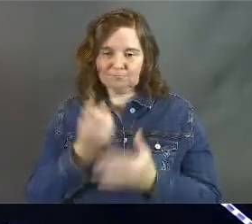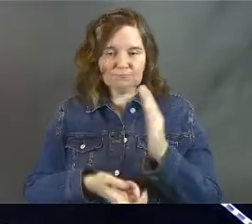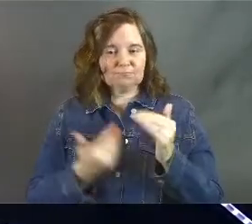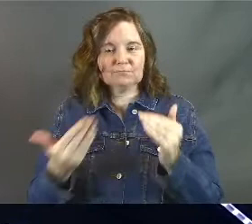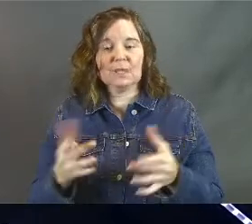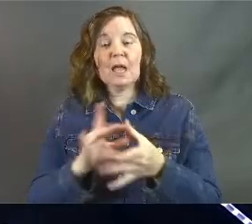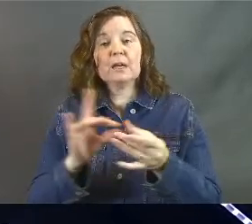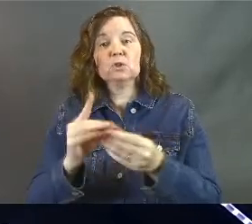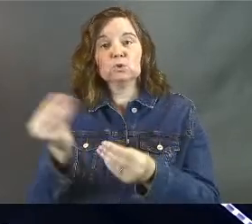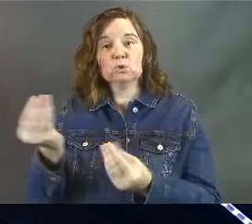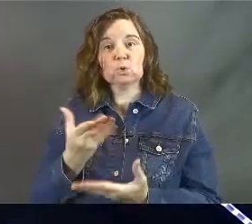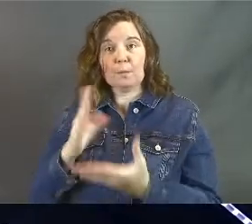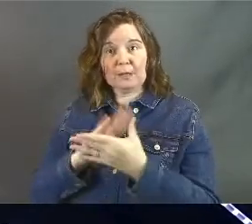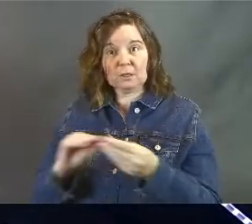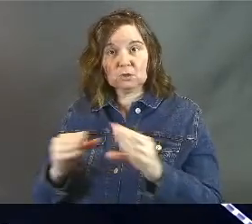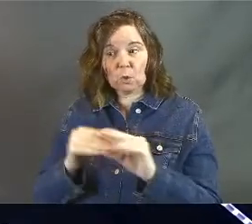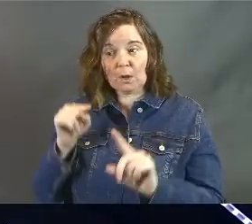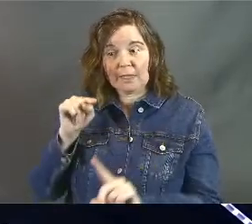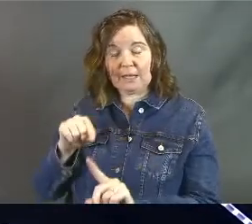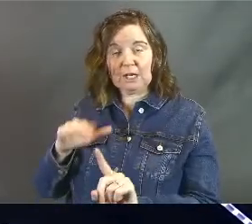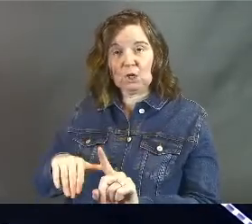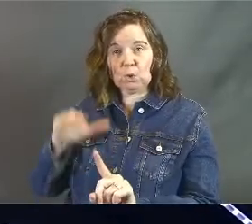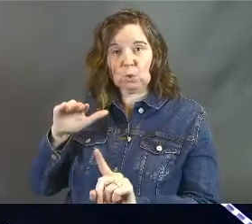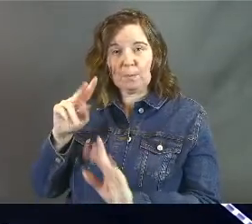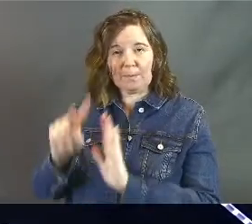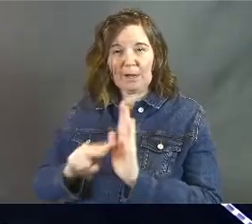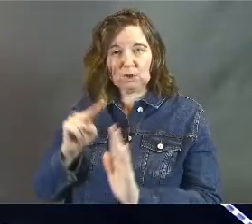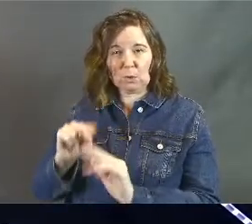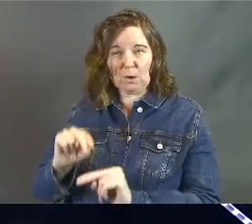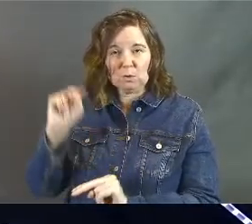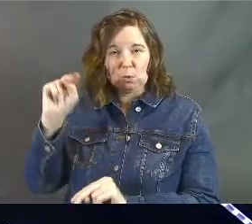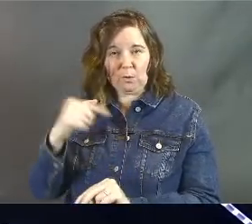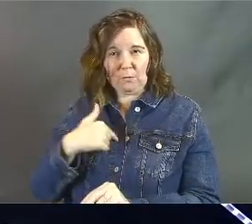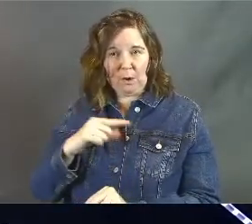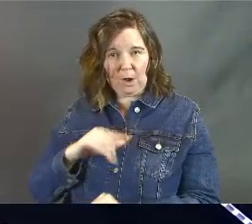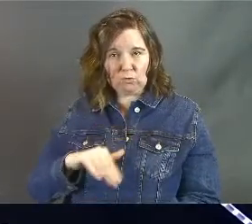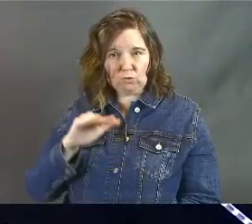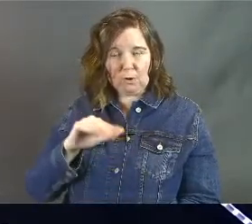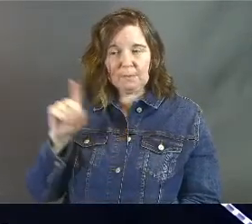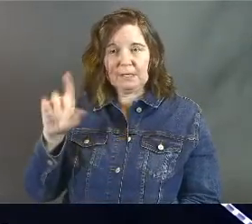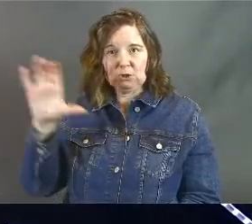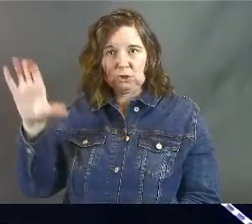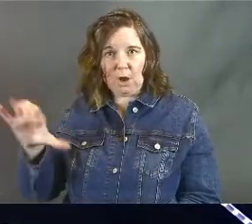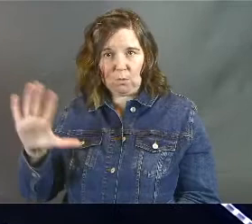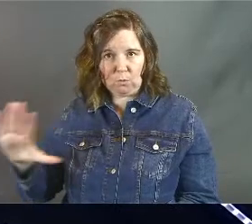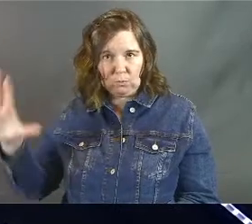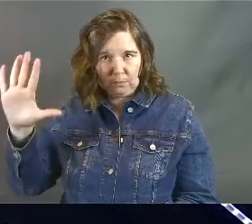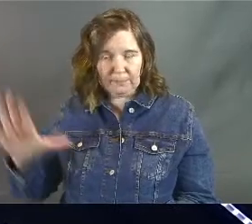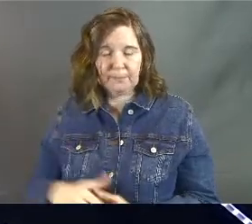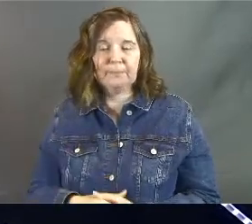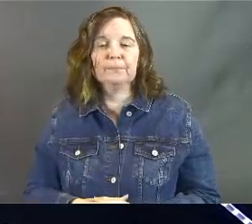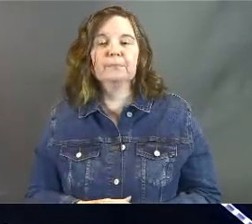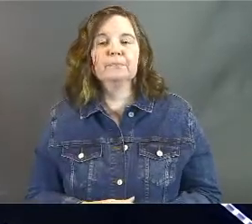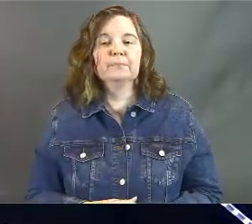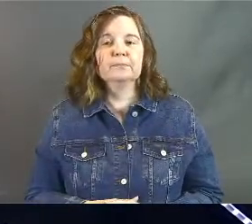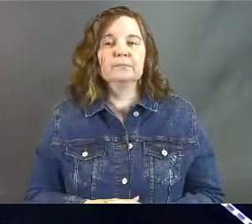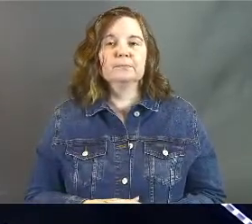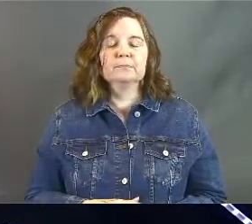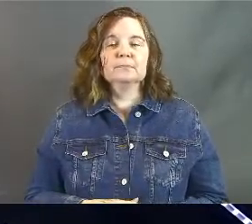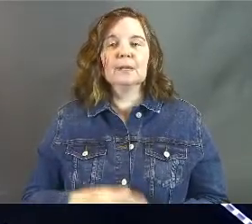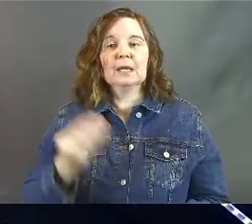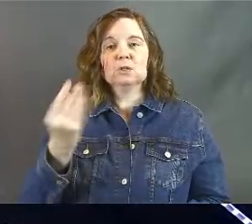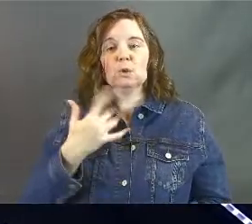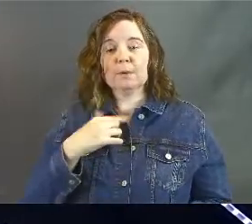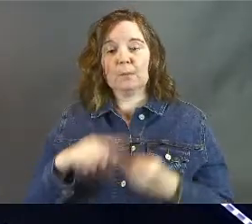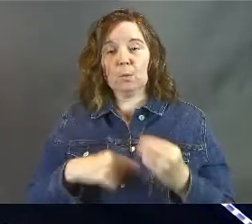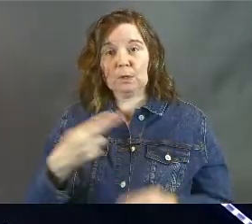and he told me this story. And he grew up about 2 hours from where I grew up. He grew up in Chicago area. And he